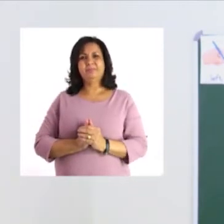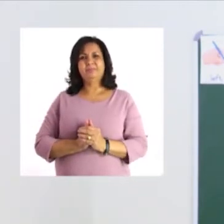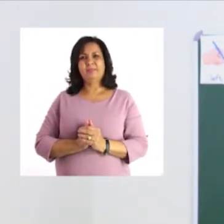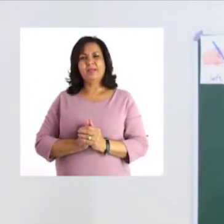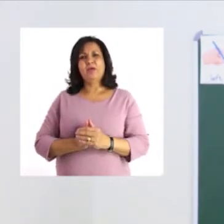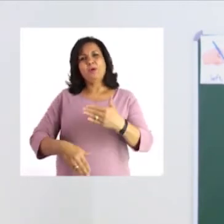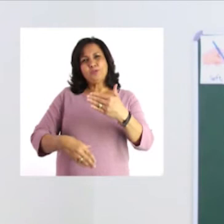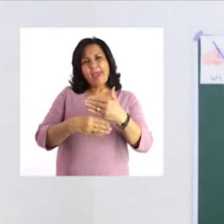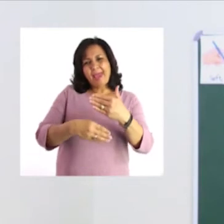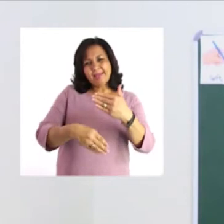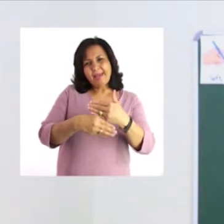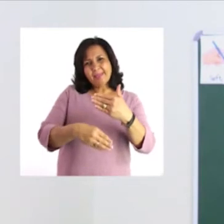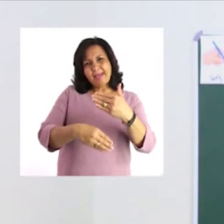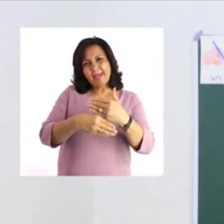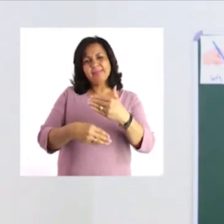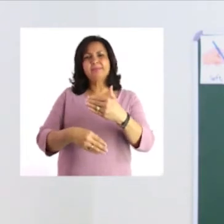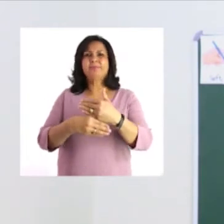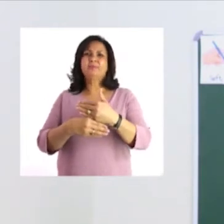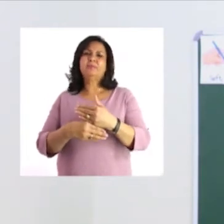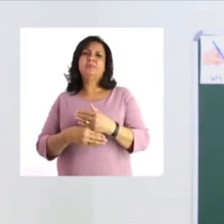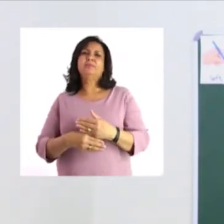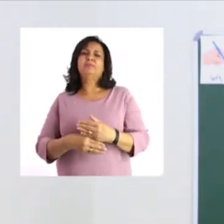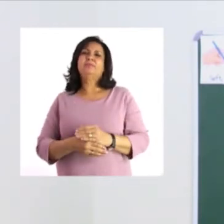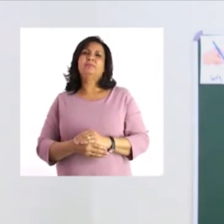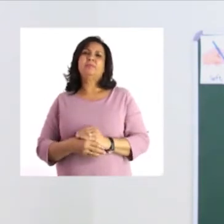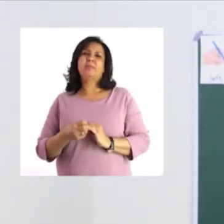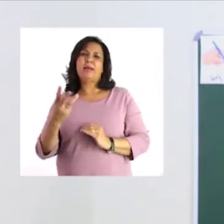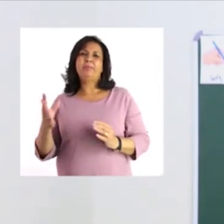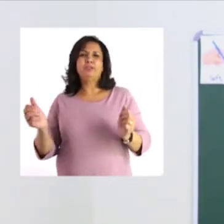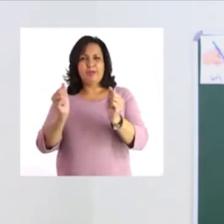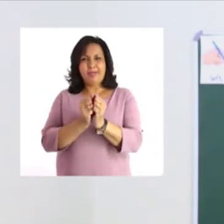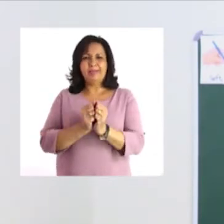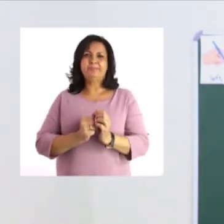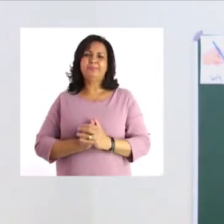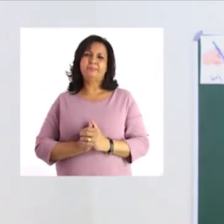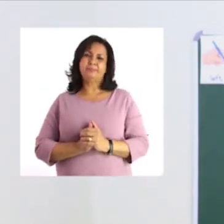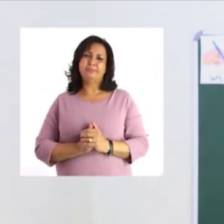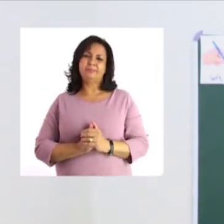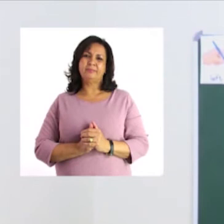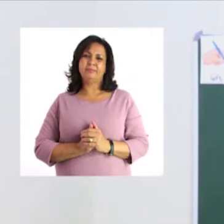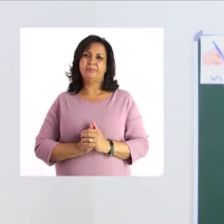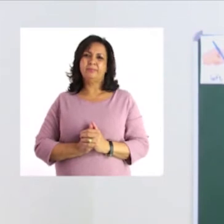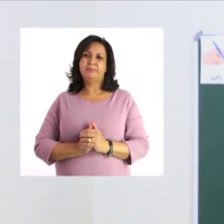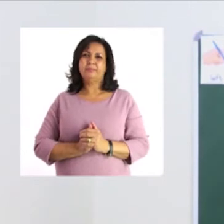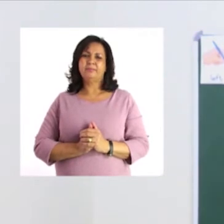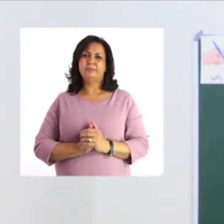to add. We bring numbers together to make a greater number, or we add